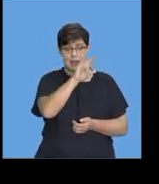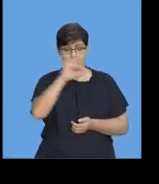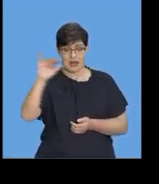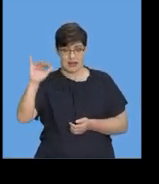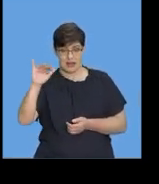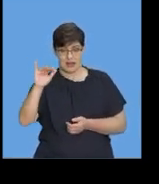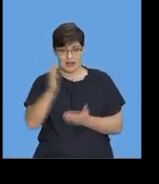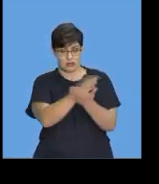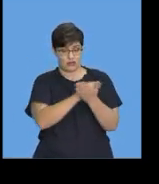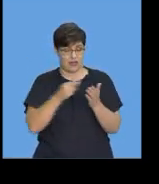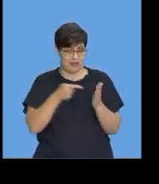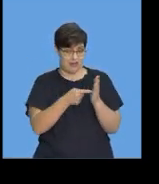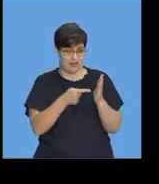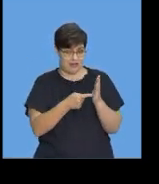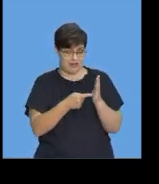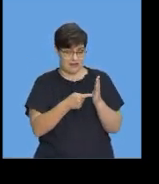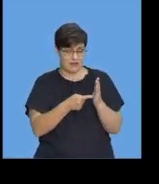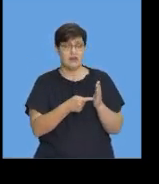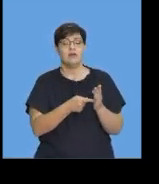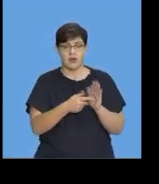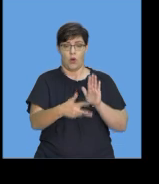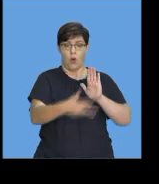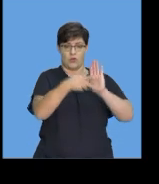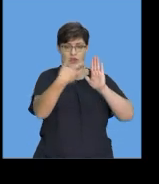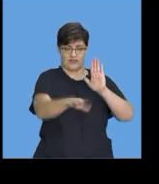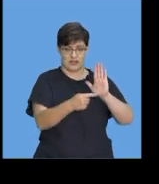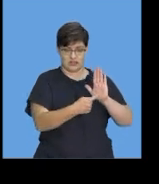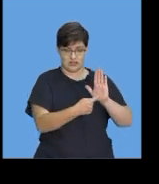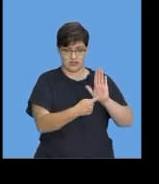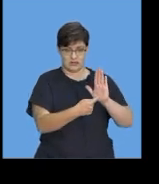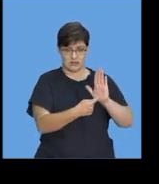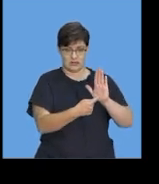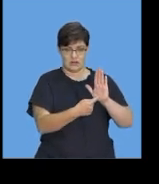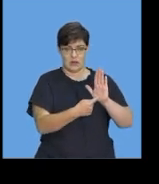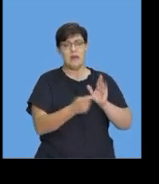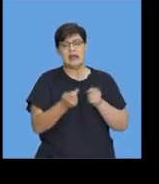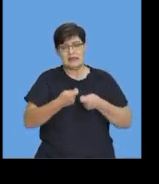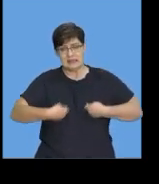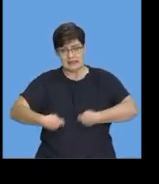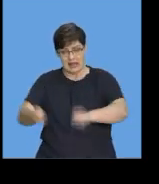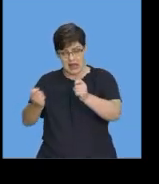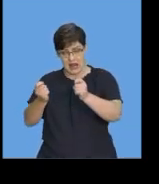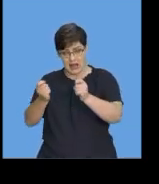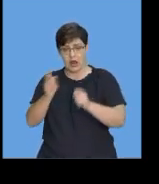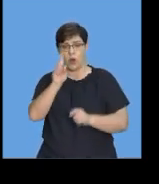shares, which was my authorized, of which I had sold already